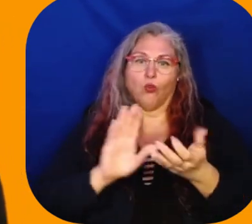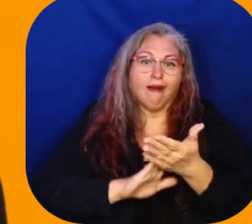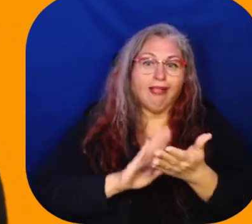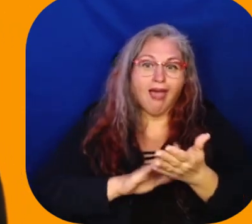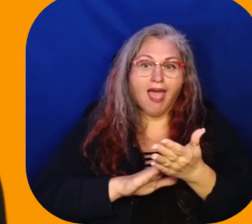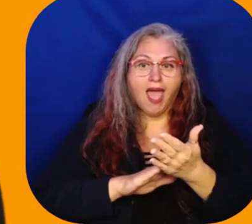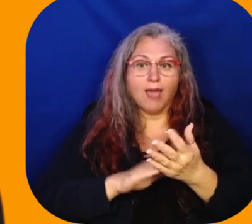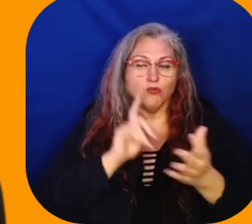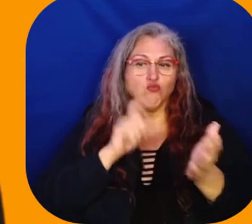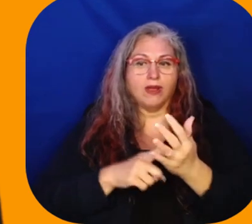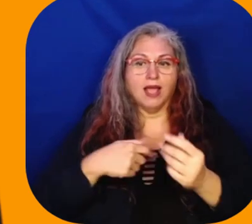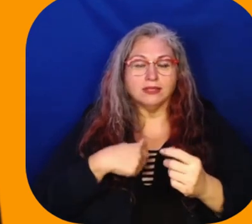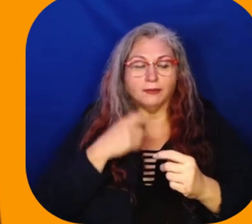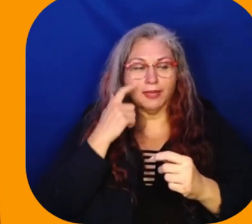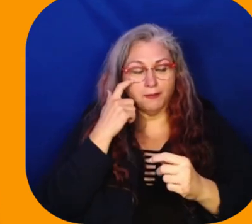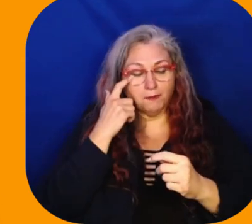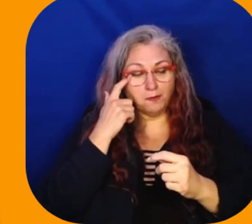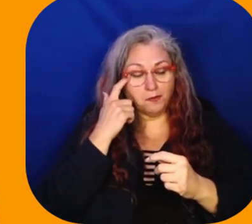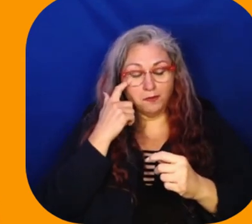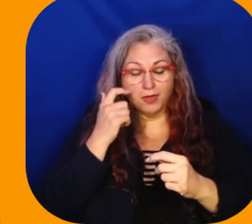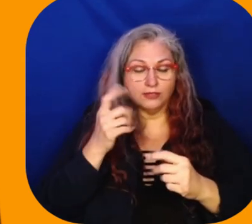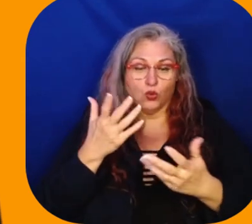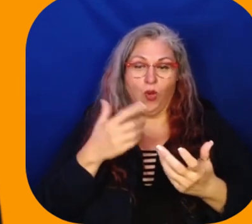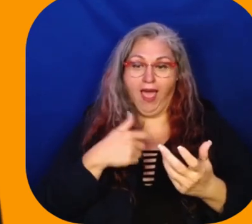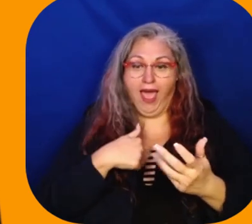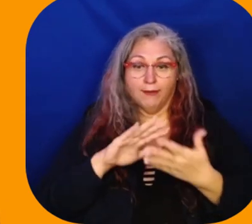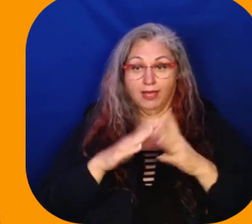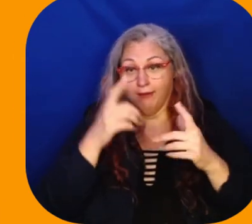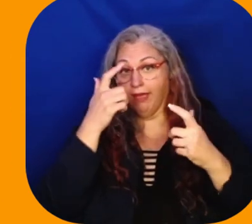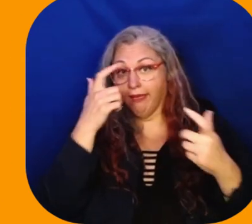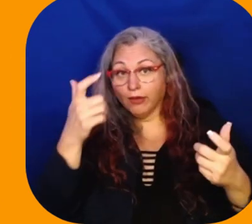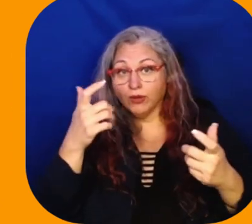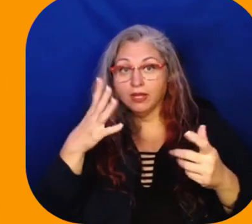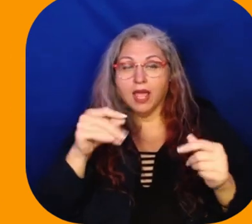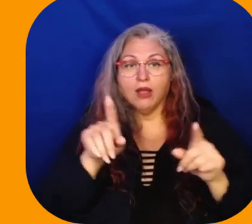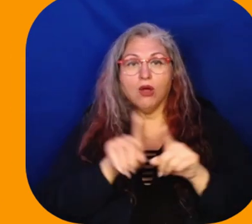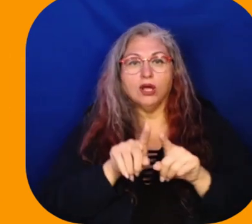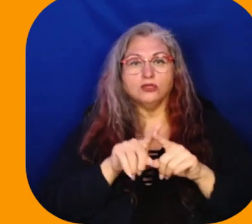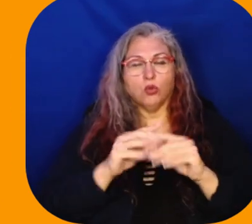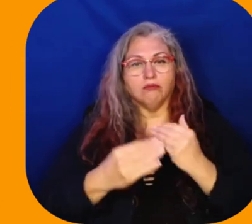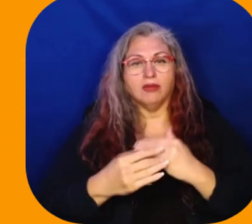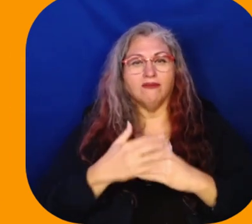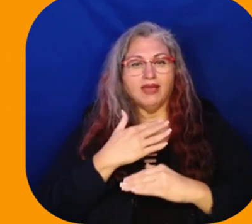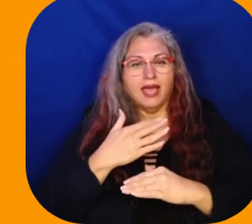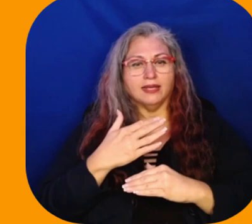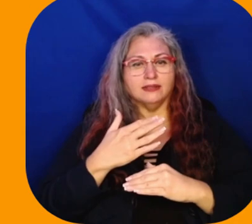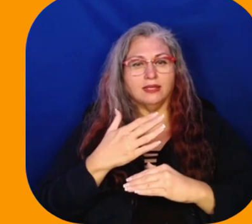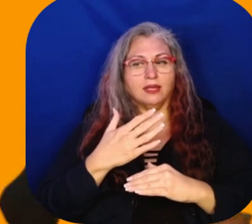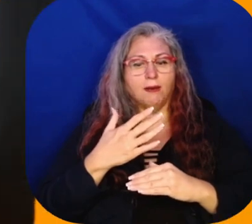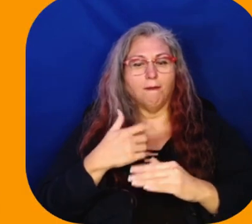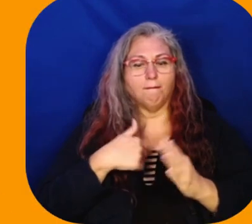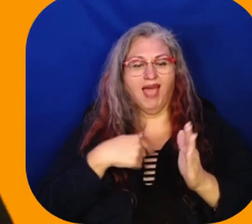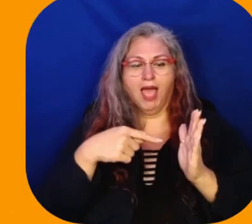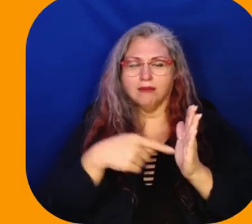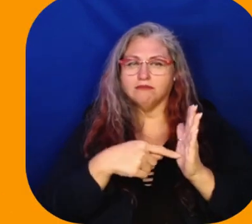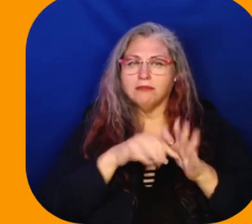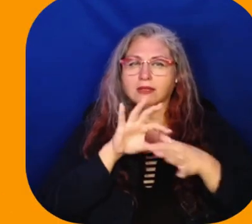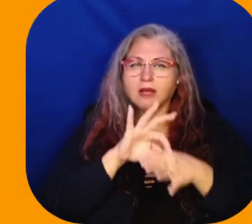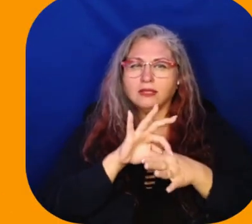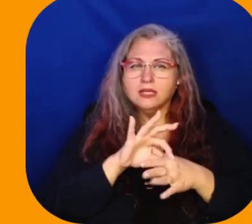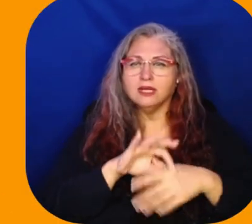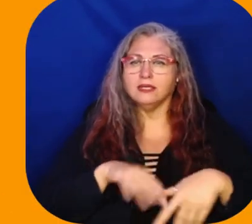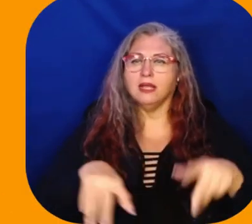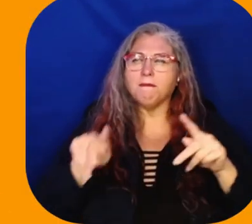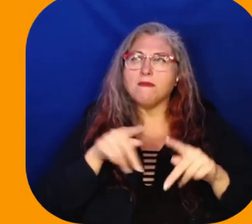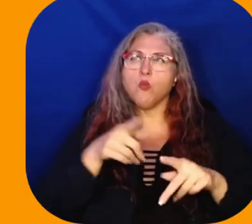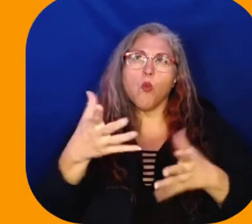So not only was I getting arrogant, but it began to affect what I was writing. Like, what would people want to hear and what would